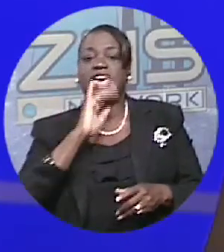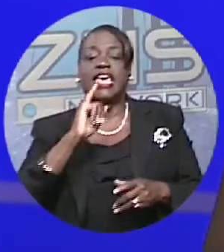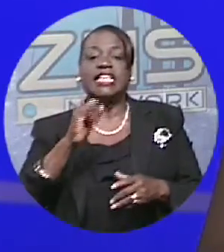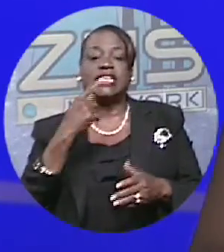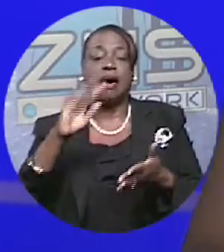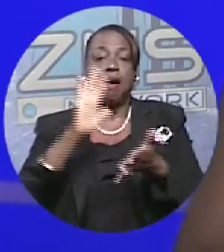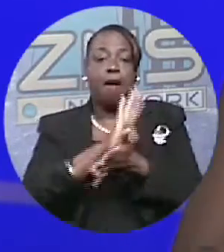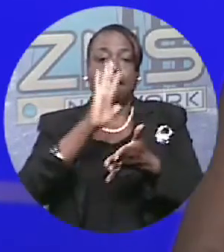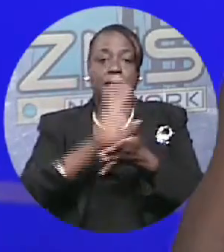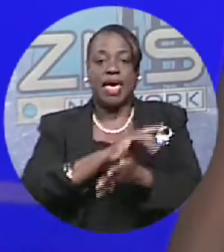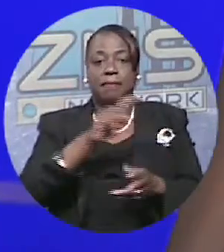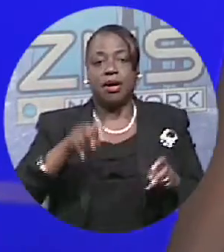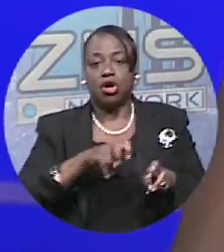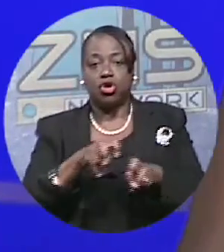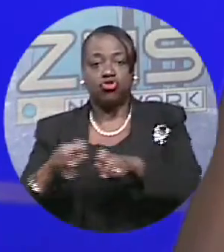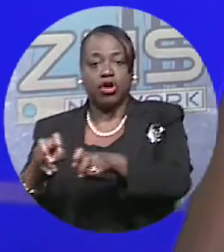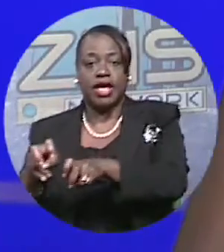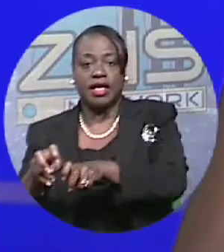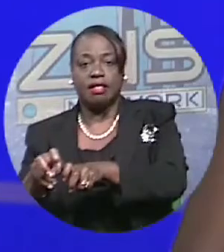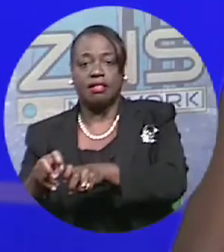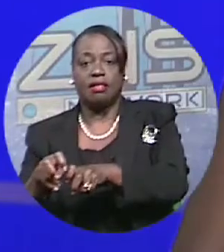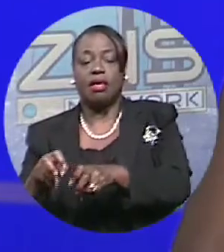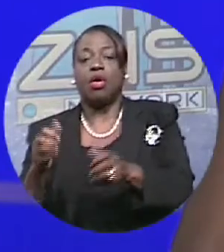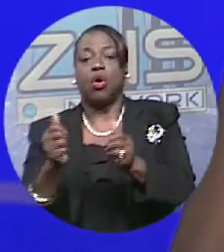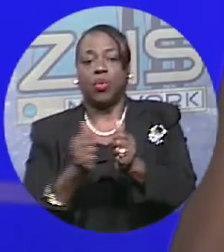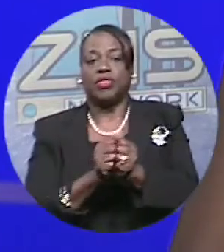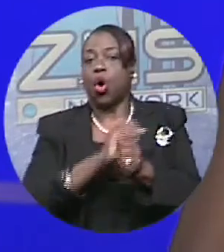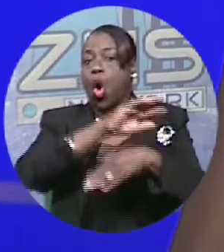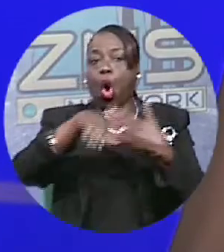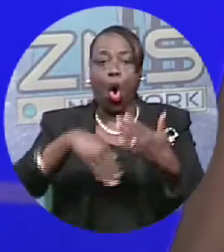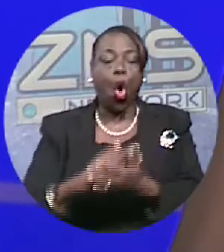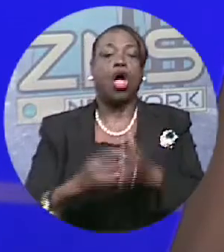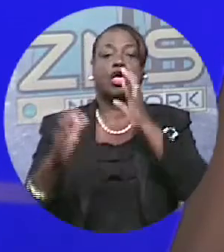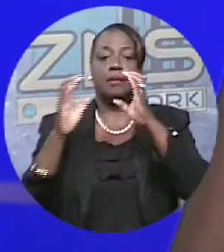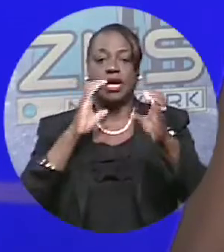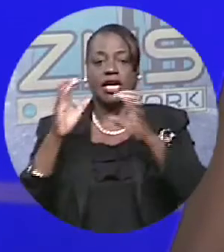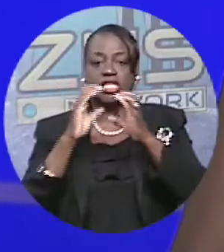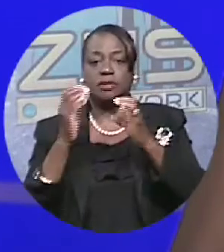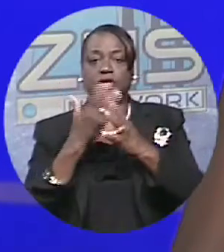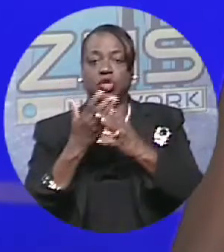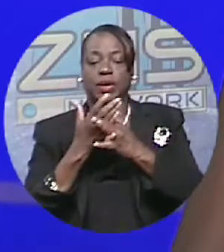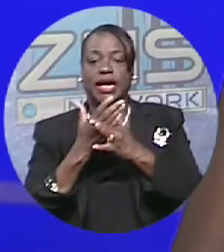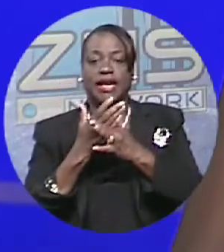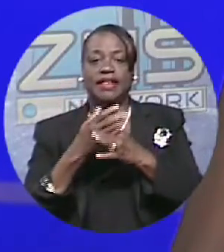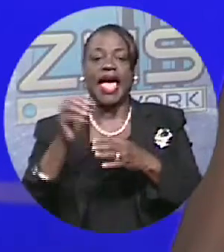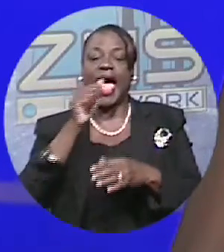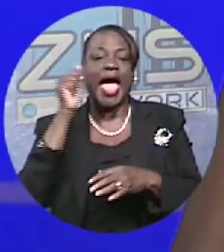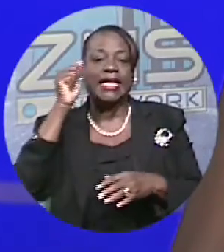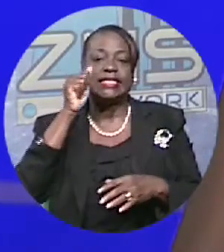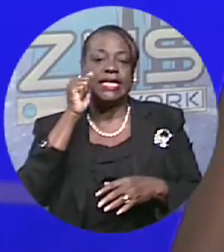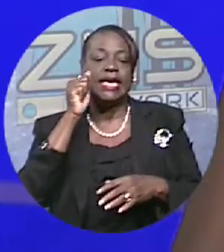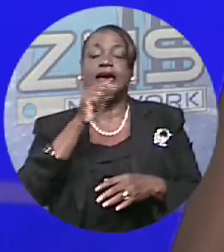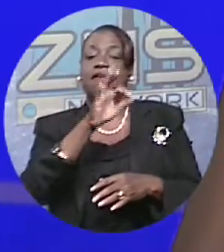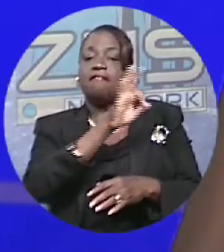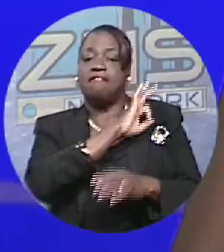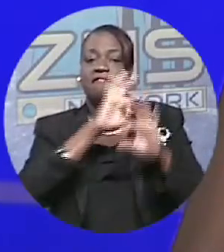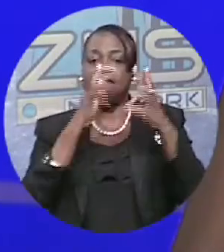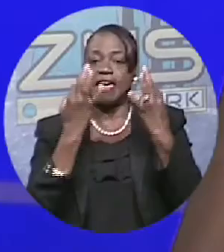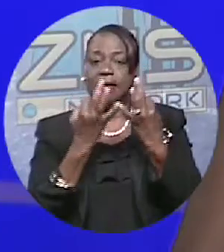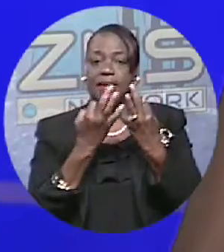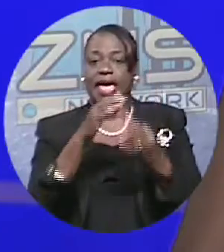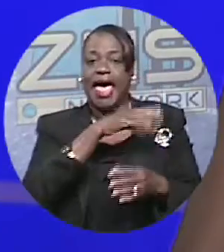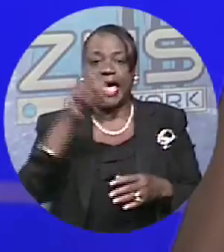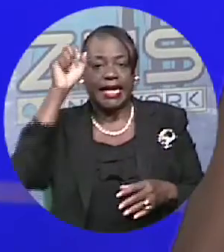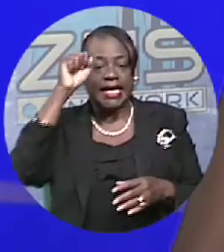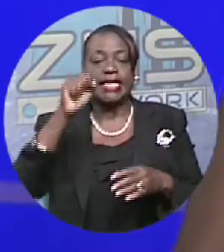all communications between his office and the Adderley family, and he responded to each request. He also cleared the air with regards